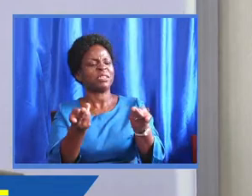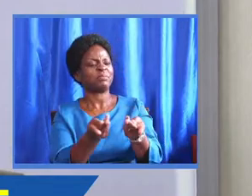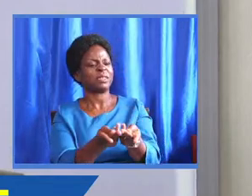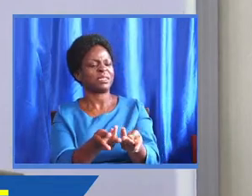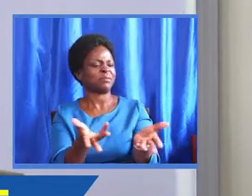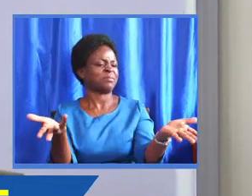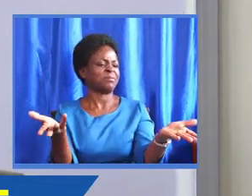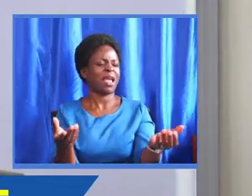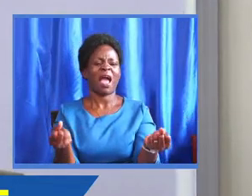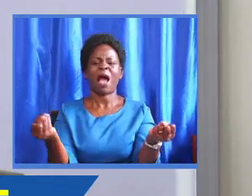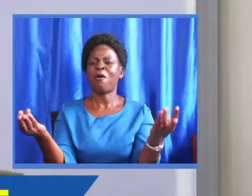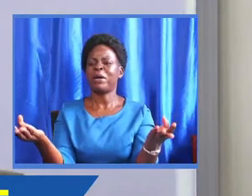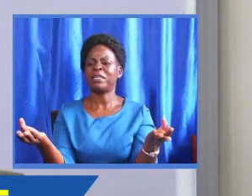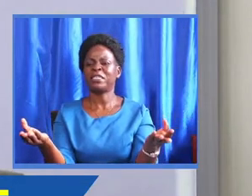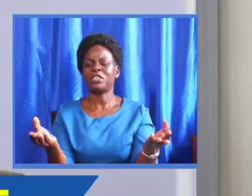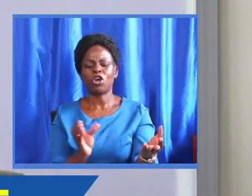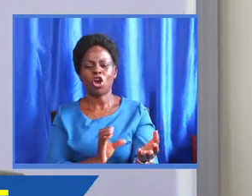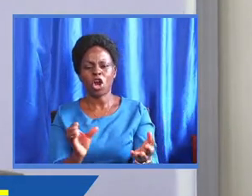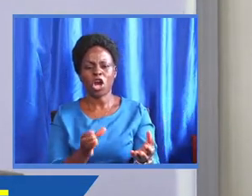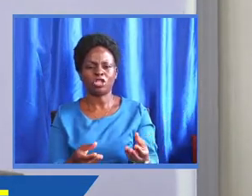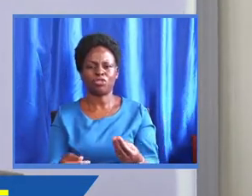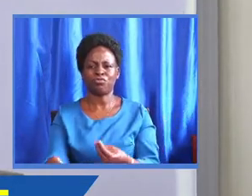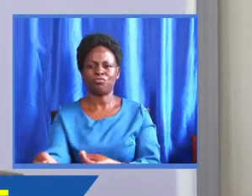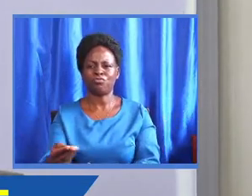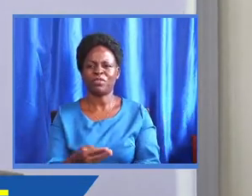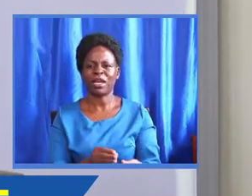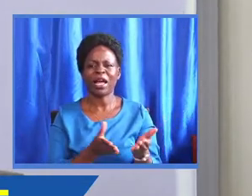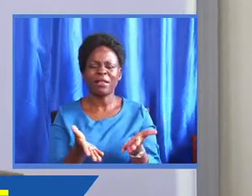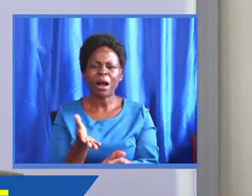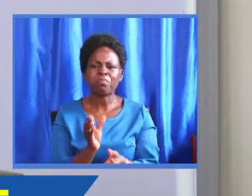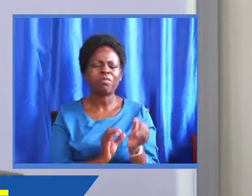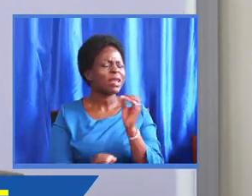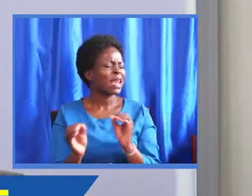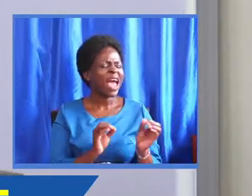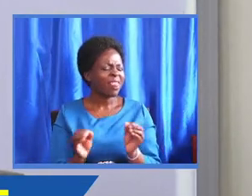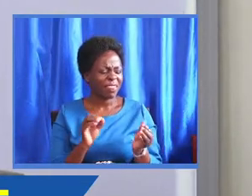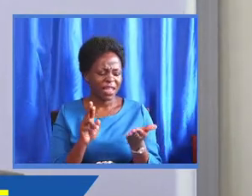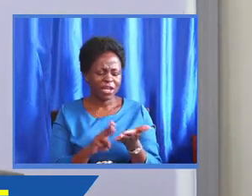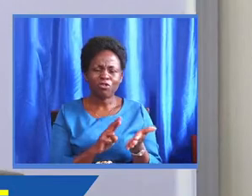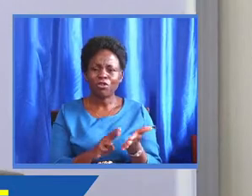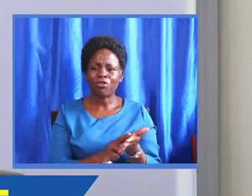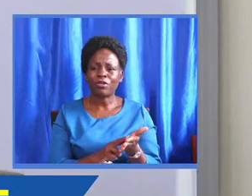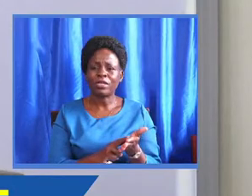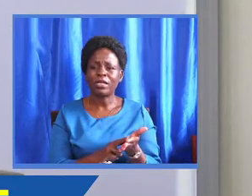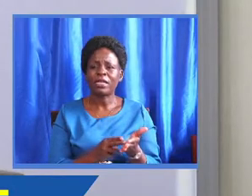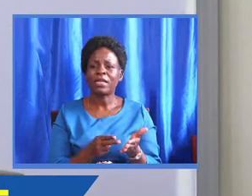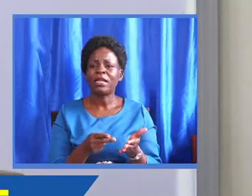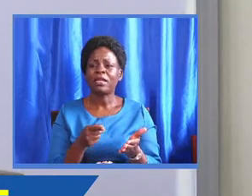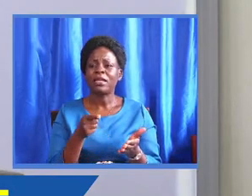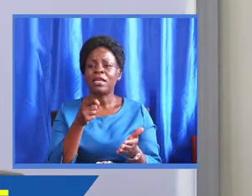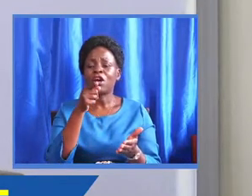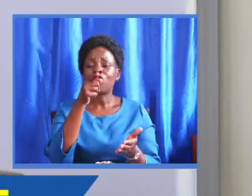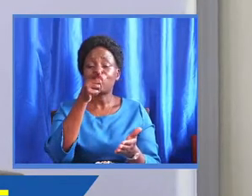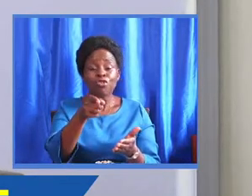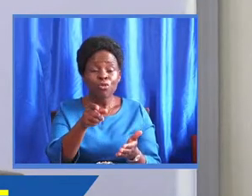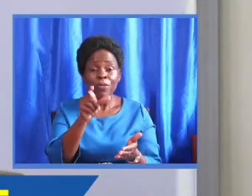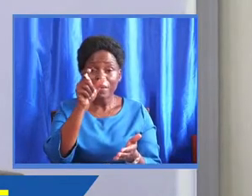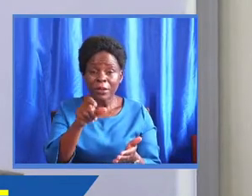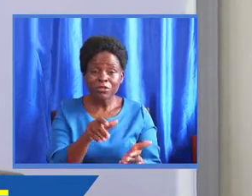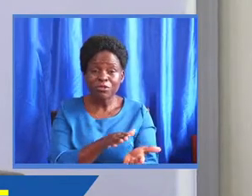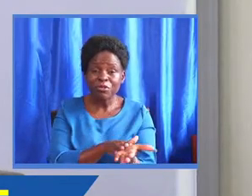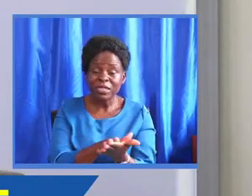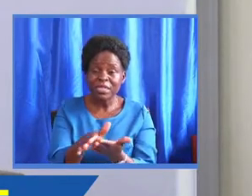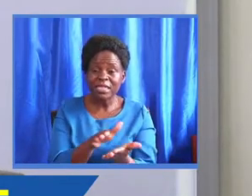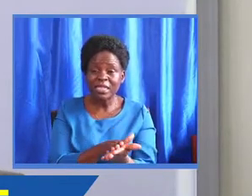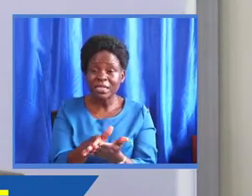How much? Cash changes hands, and there's nothing to record. So that flow, now the person spending may